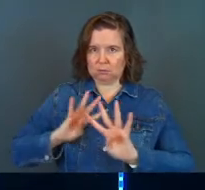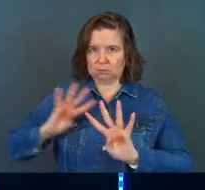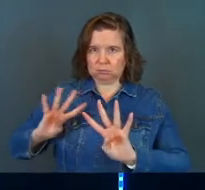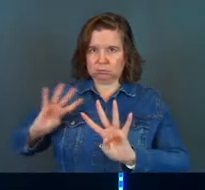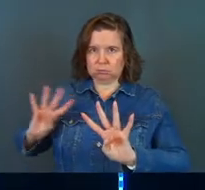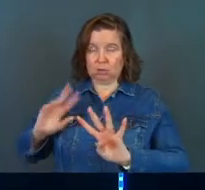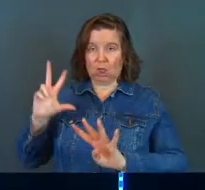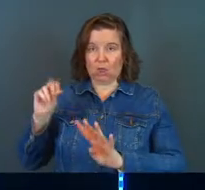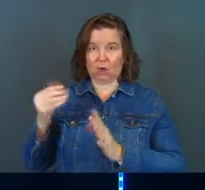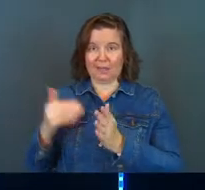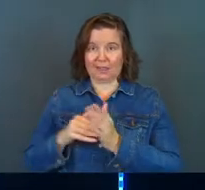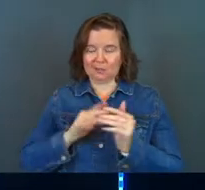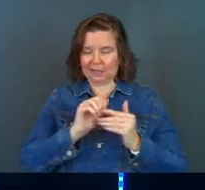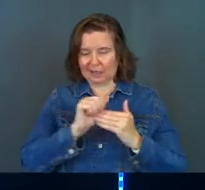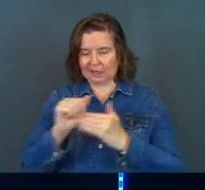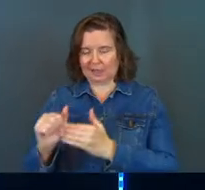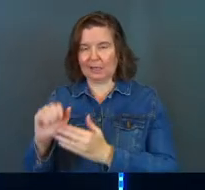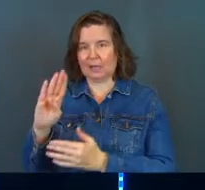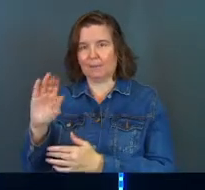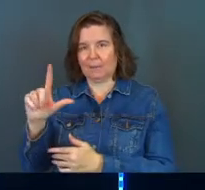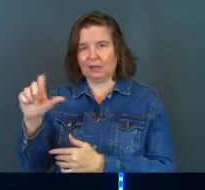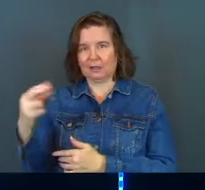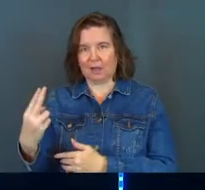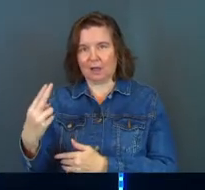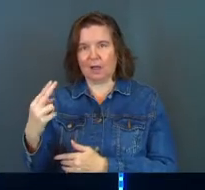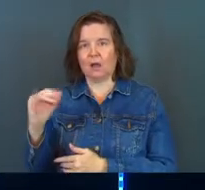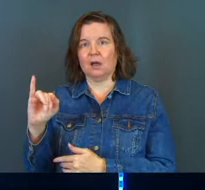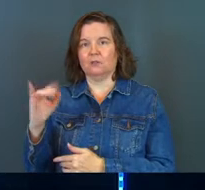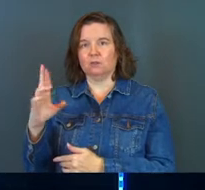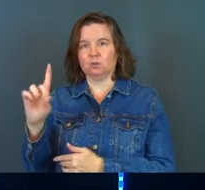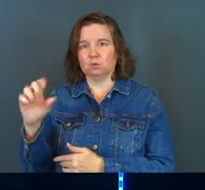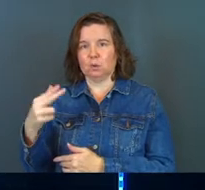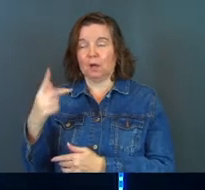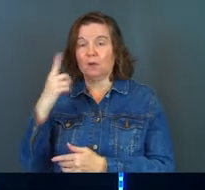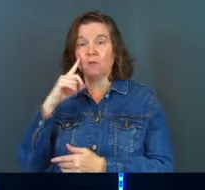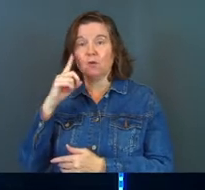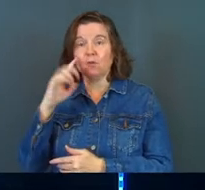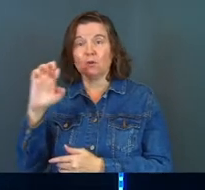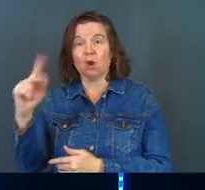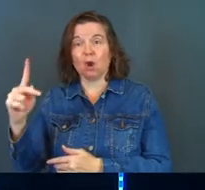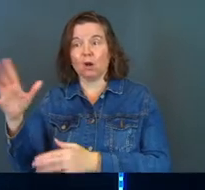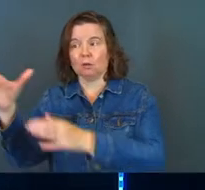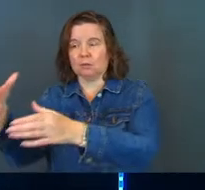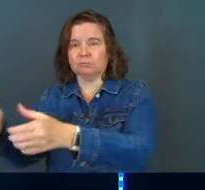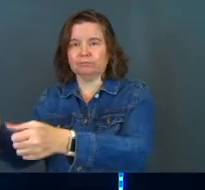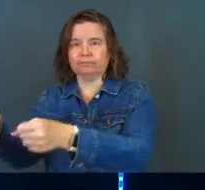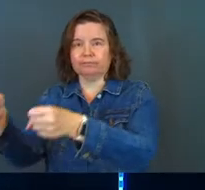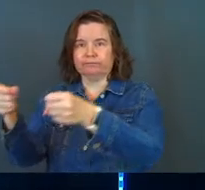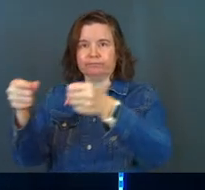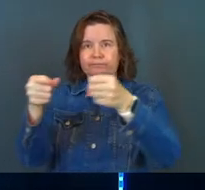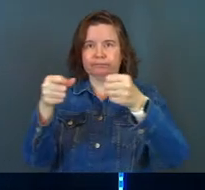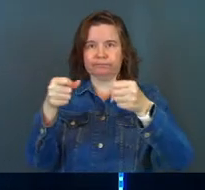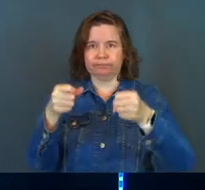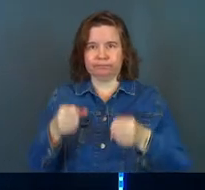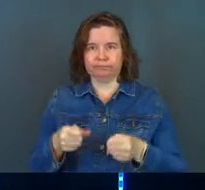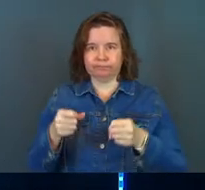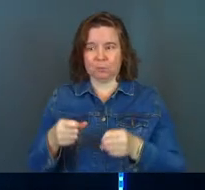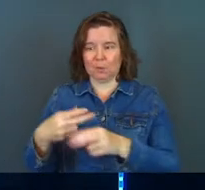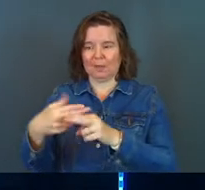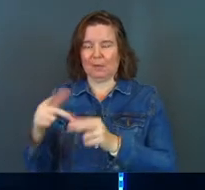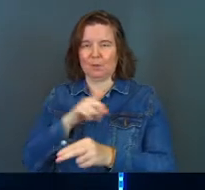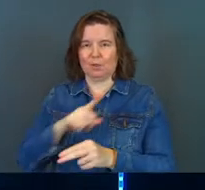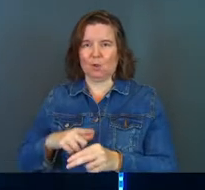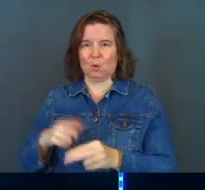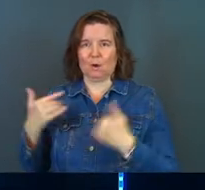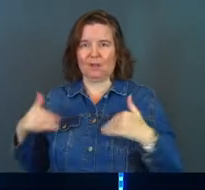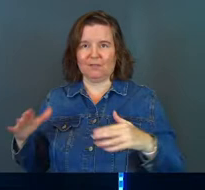30,000 in all, and he led them to Bala of Judah to bring back the Ark of God, which bears the name of the Lord of Heaven's armies, who is